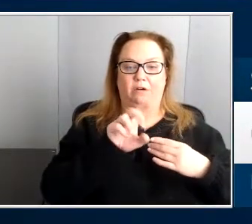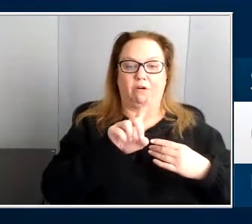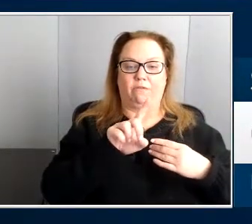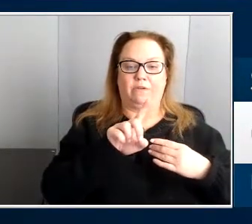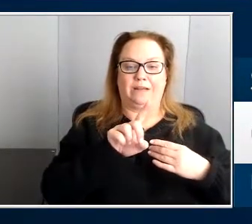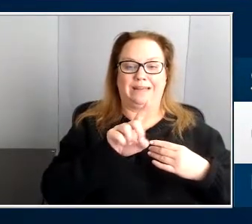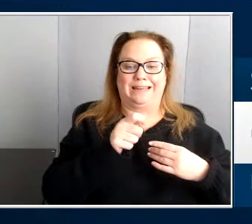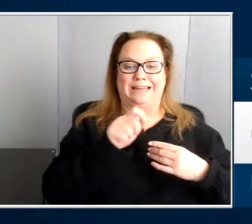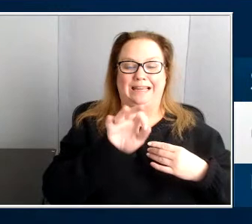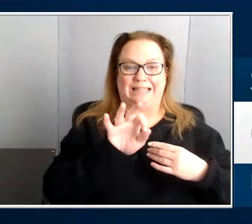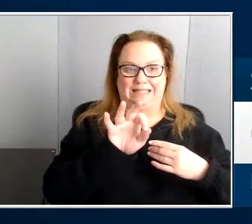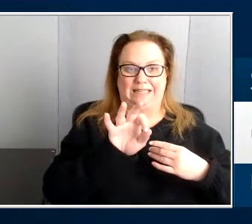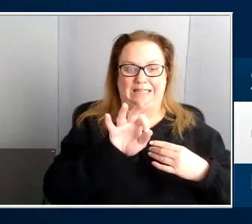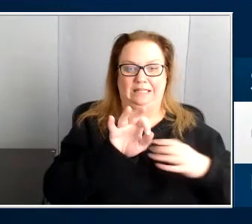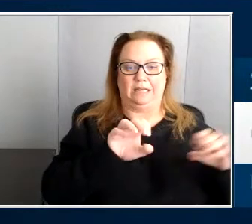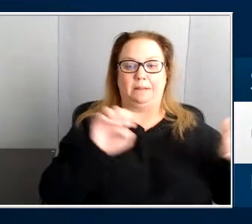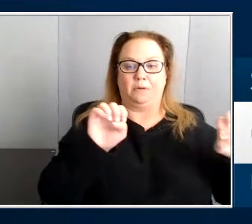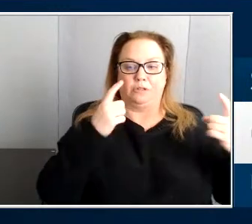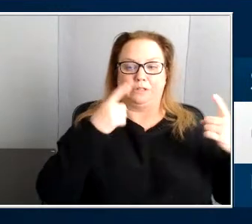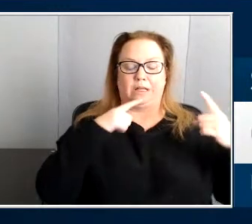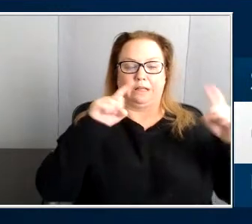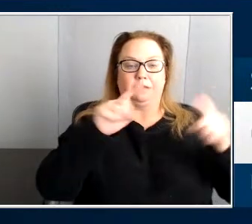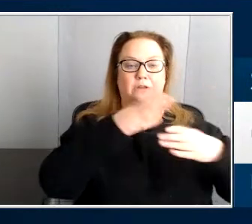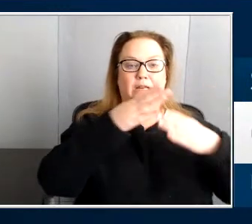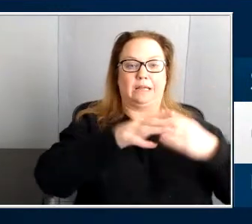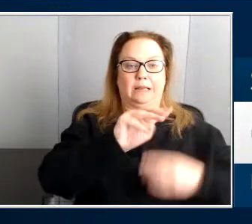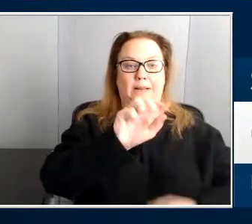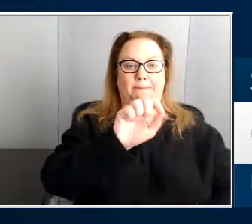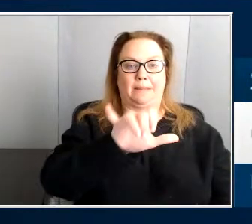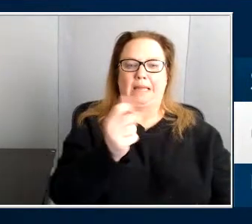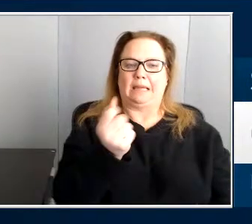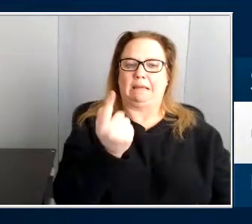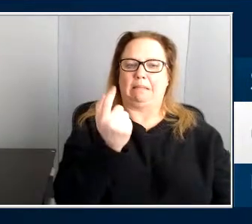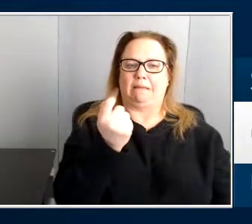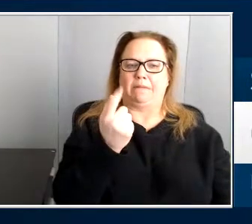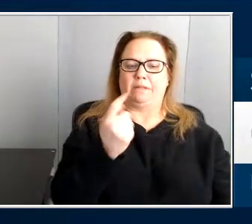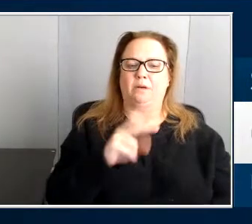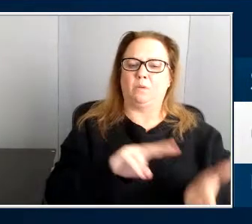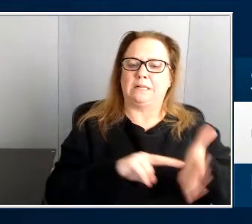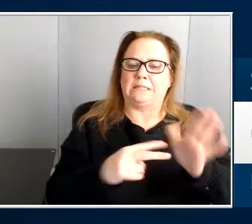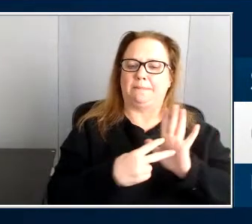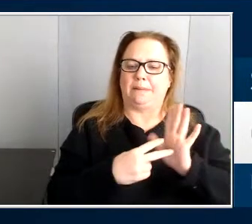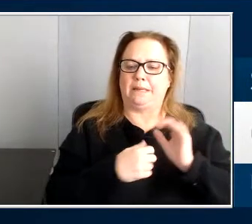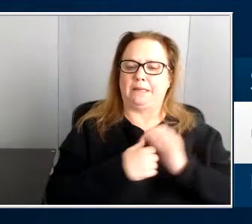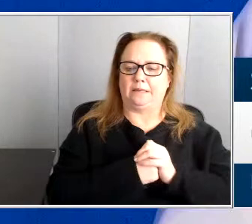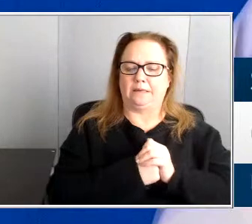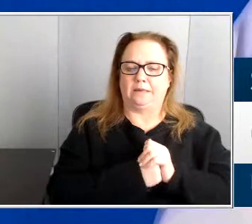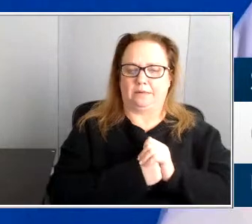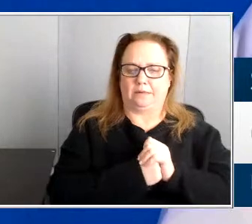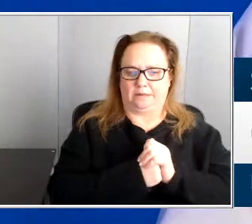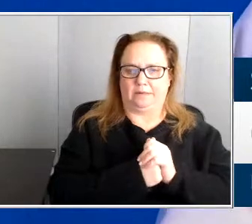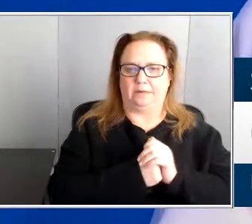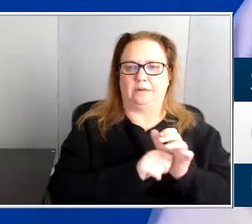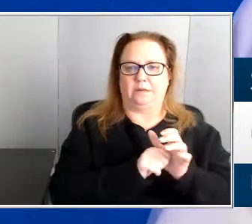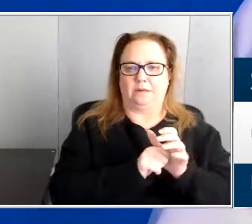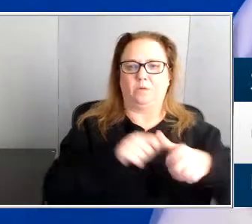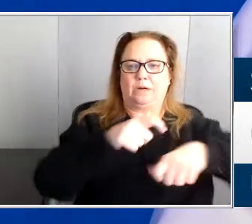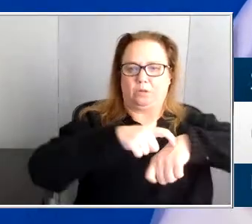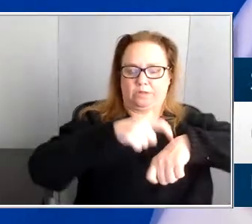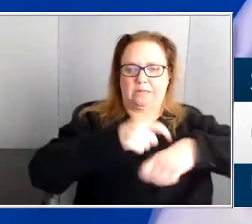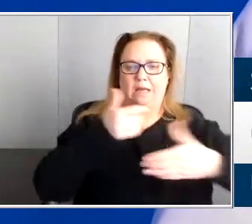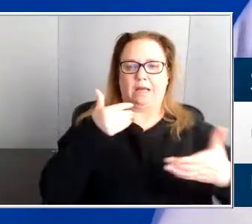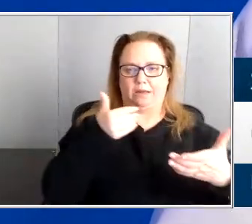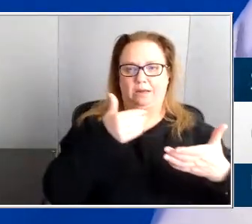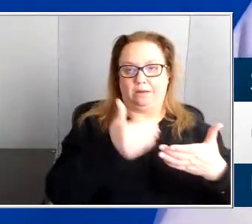on May the 11th. What changes is that going to bring, Tim? Yeah, so we knew this time would come eventually,